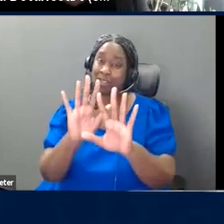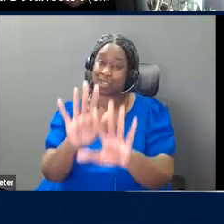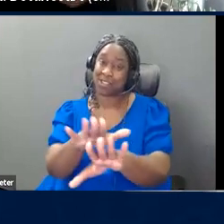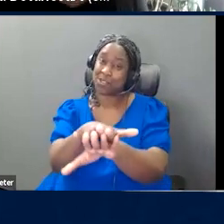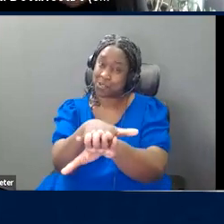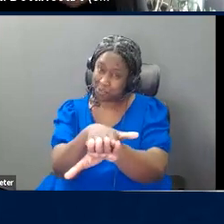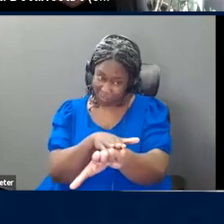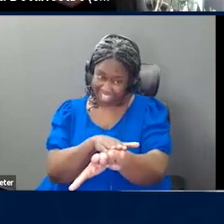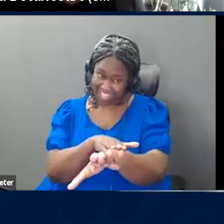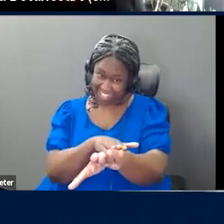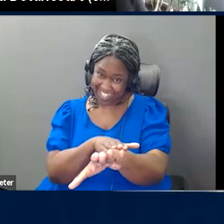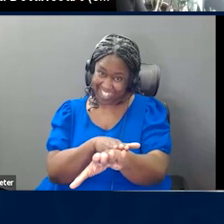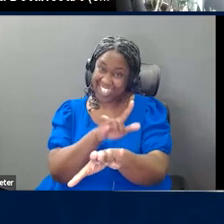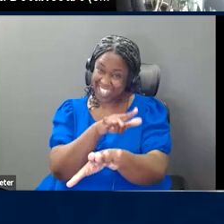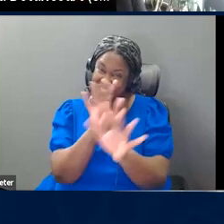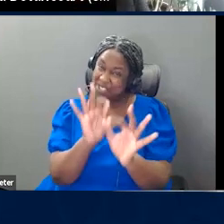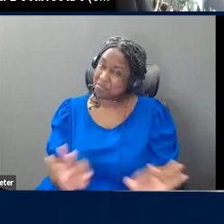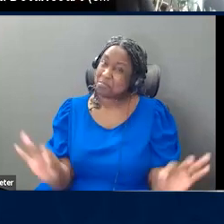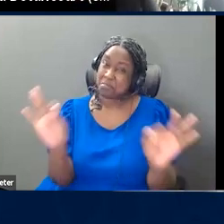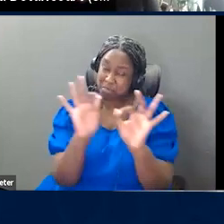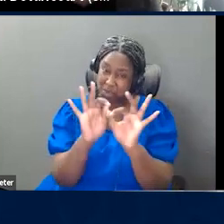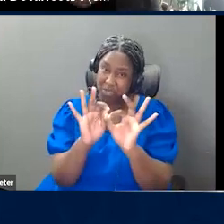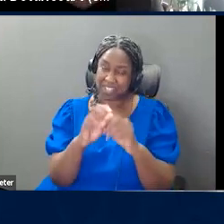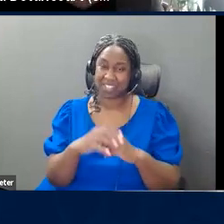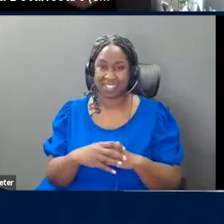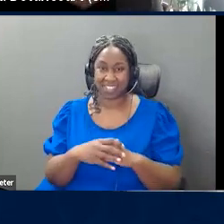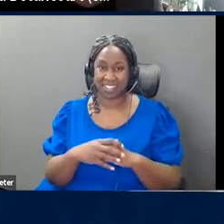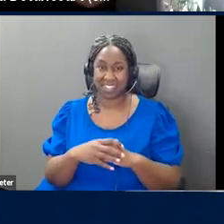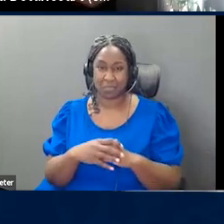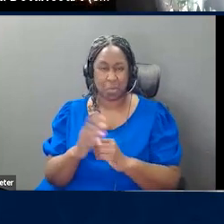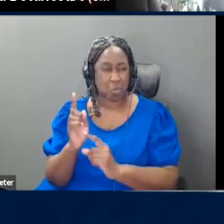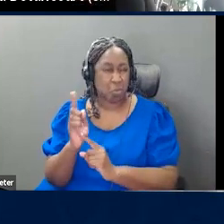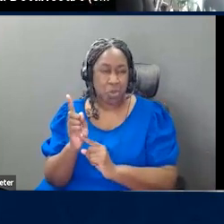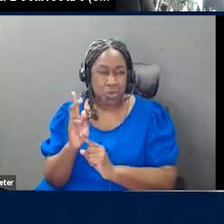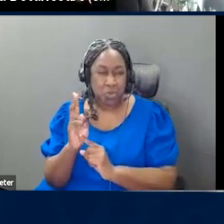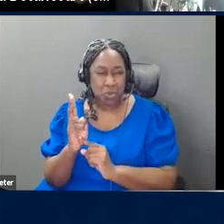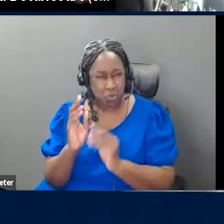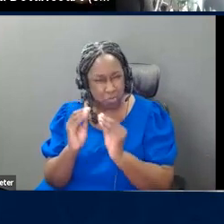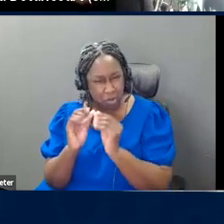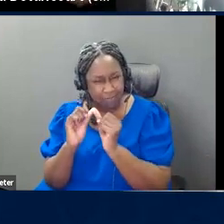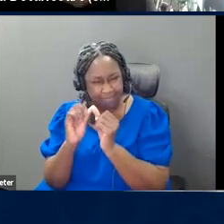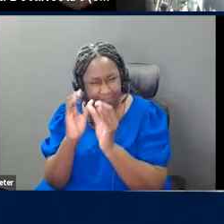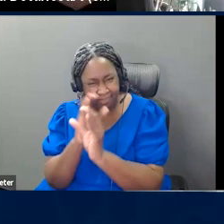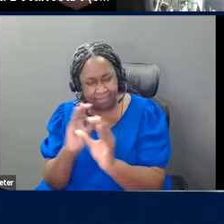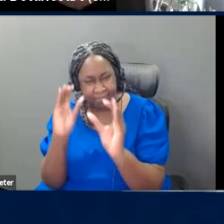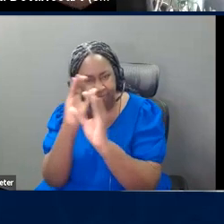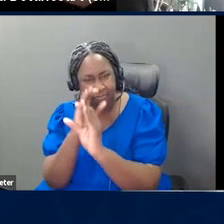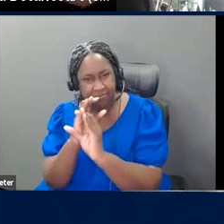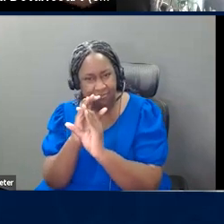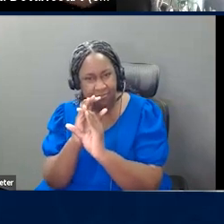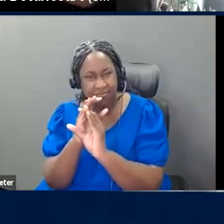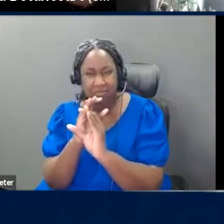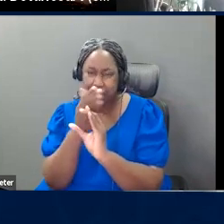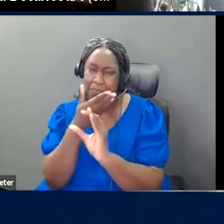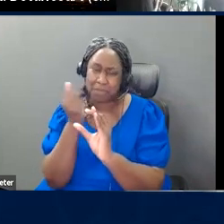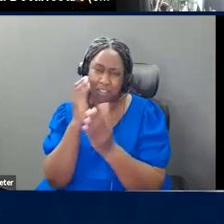Slow down. This is such a big one. Even a couple of extra minutes of searching can result in a much